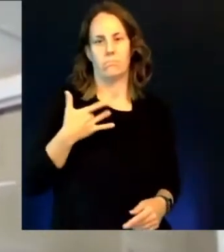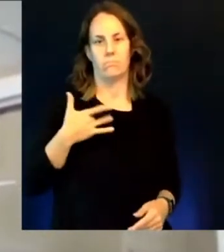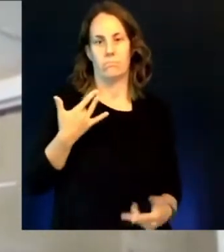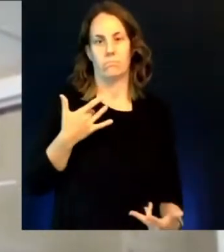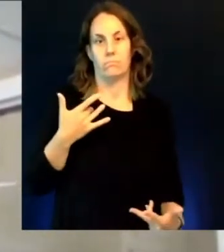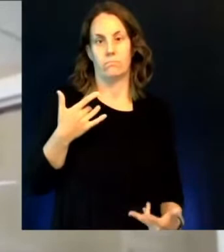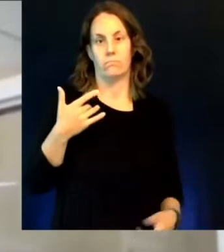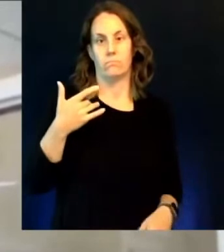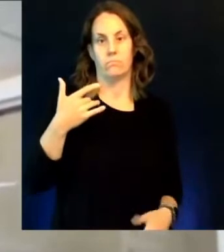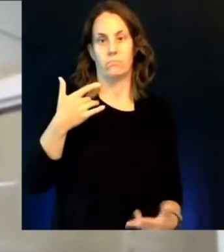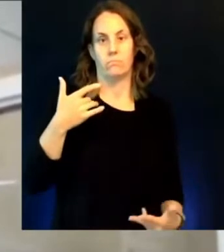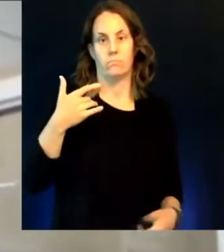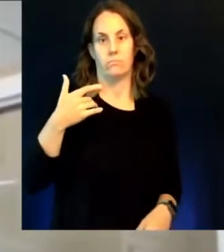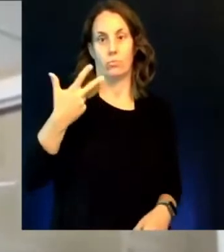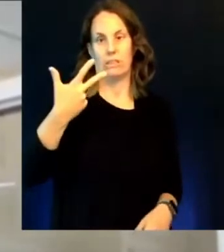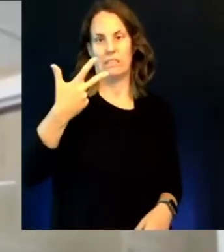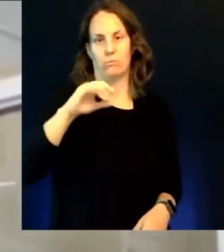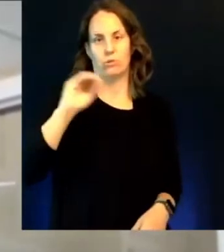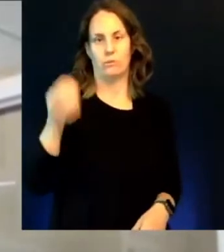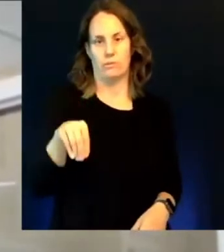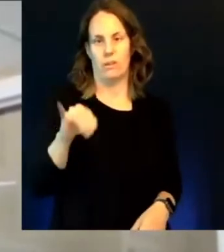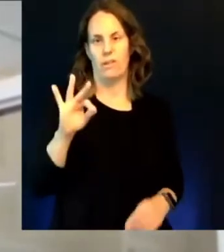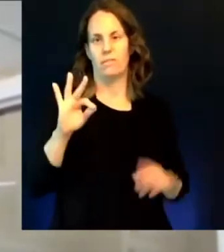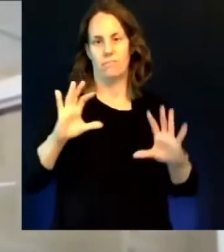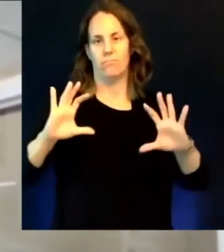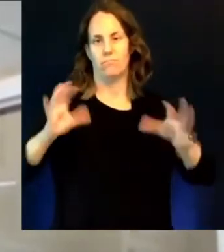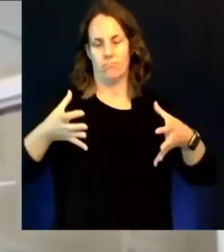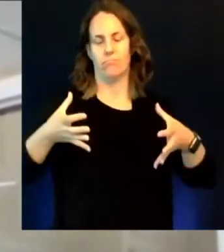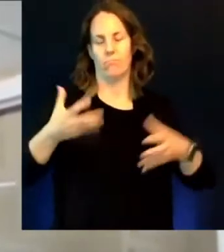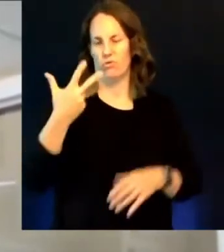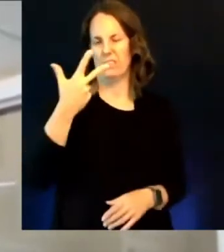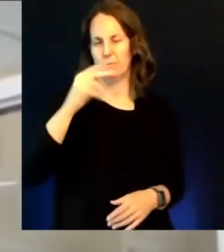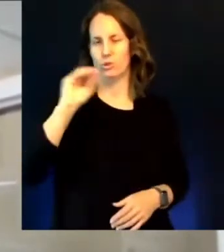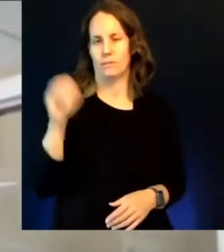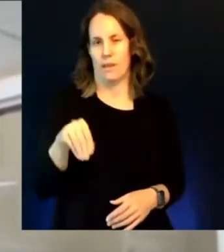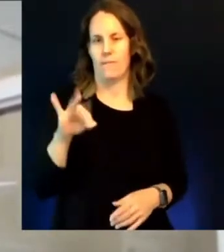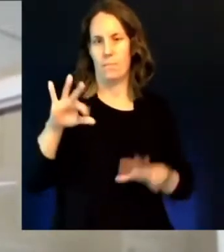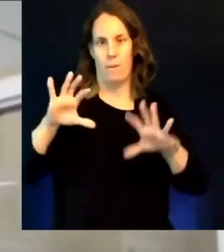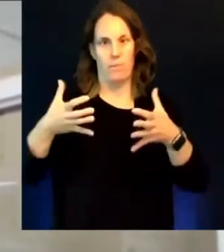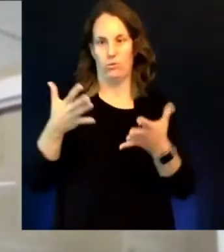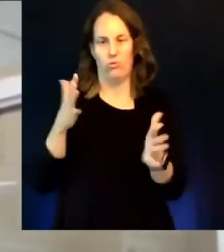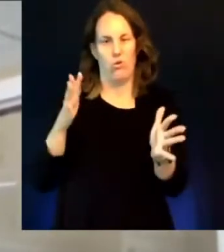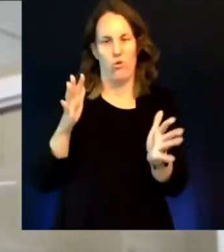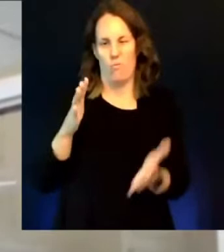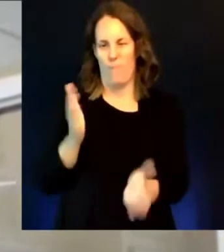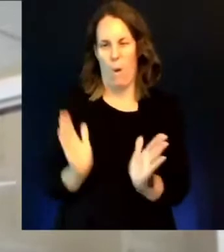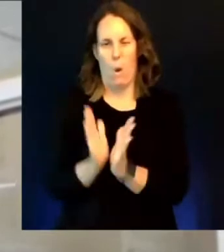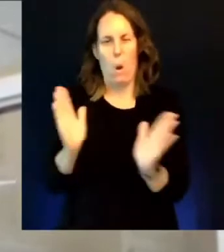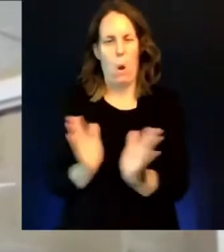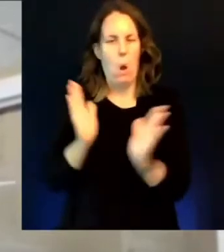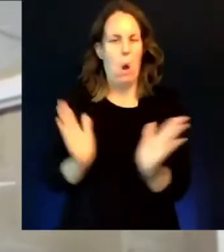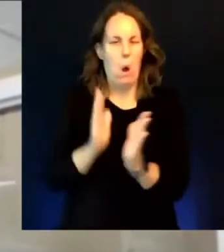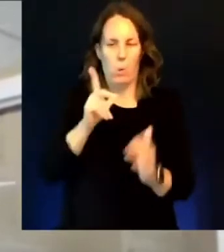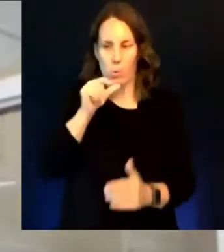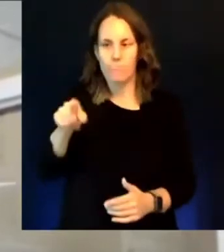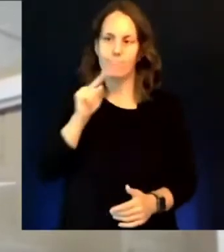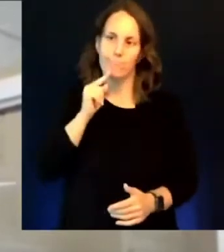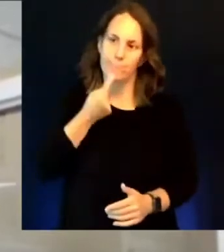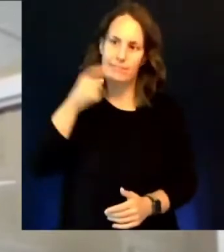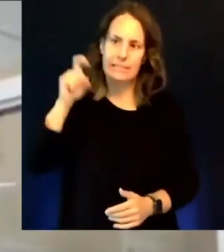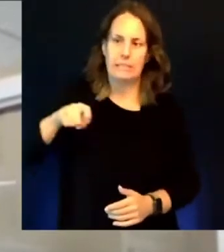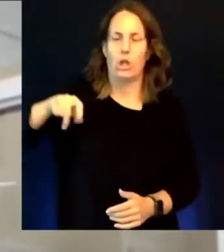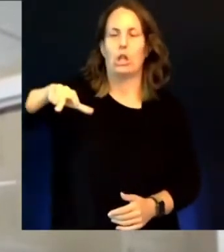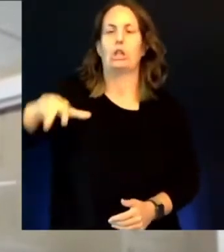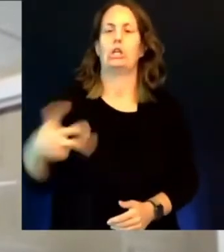it is nationally. And the second part, yes, we are tracking third doses and using the